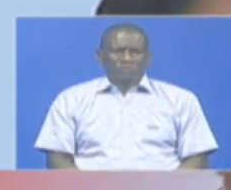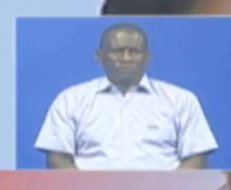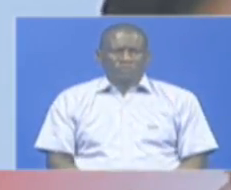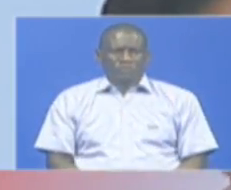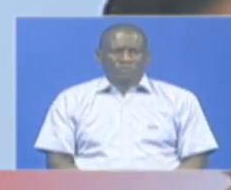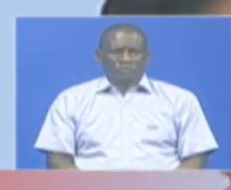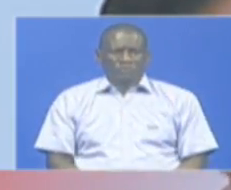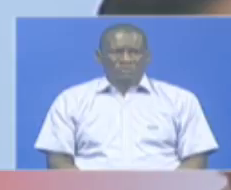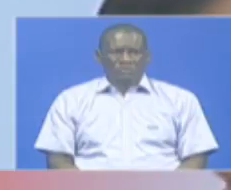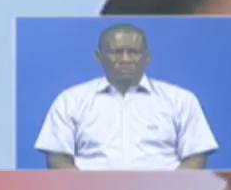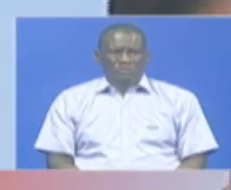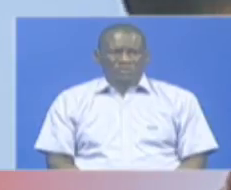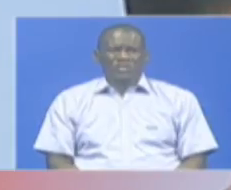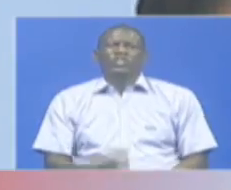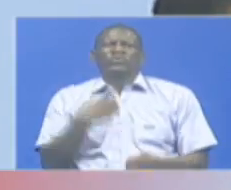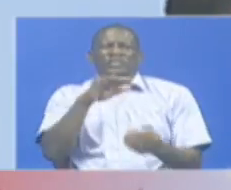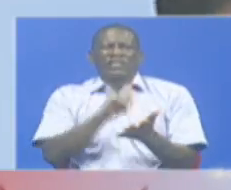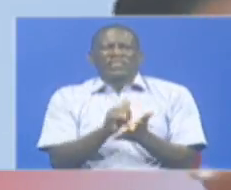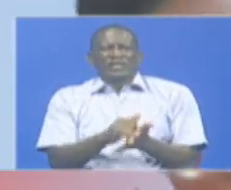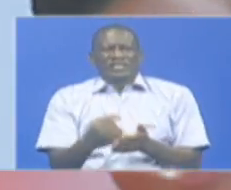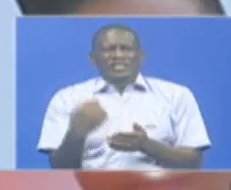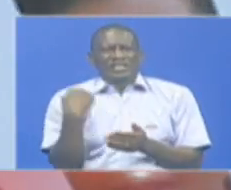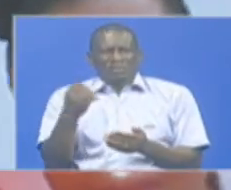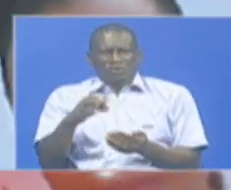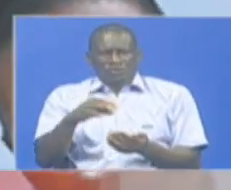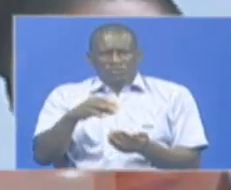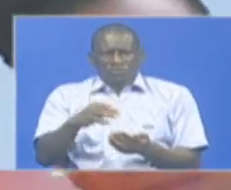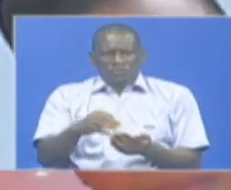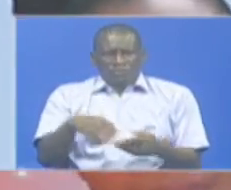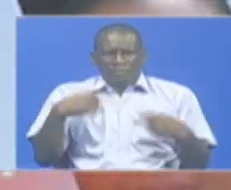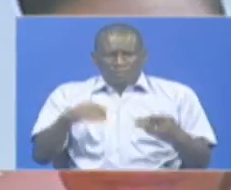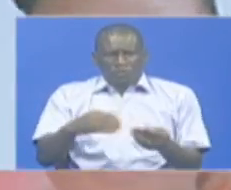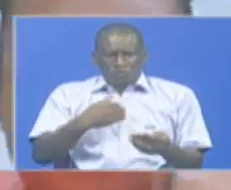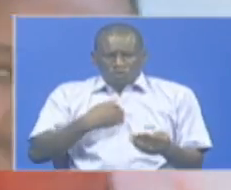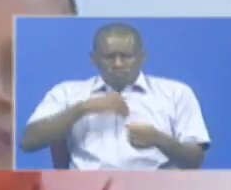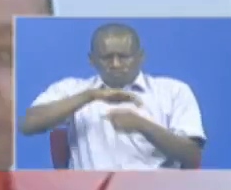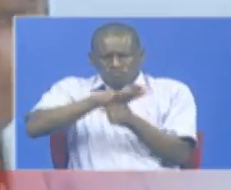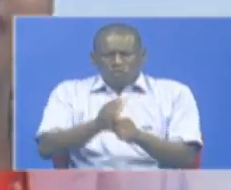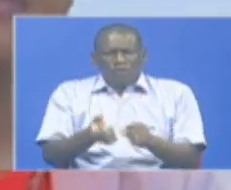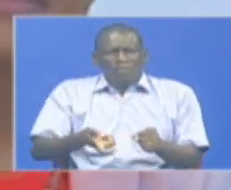You postulated that the number of cases are going to go up to